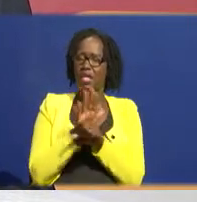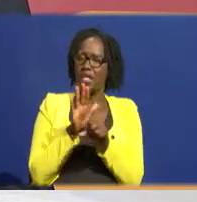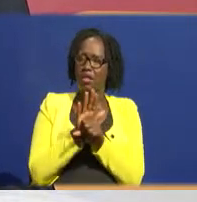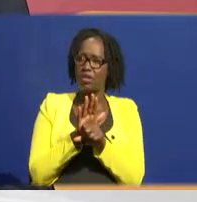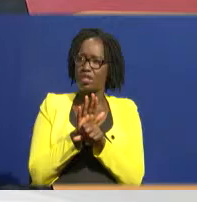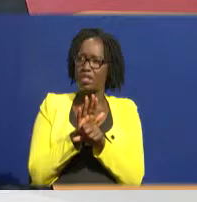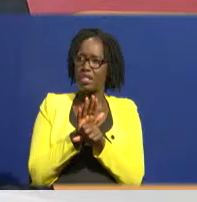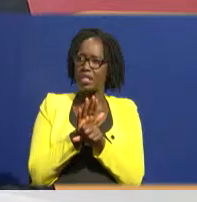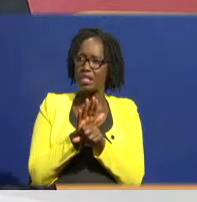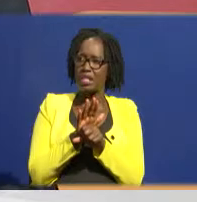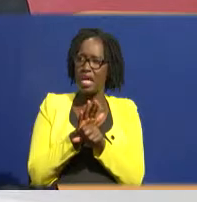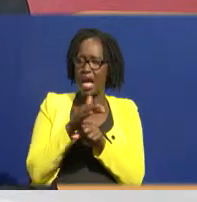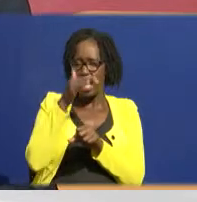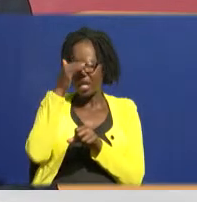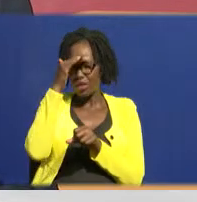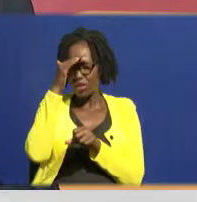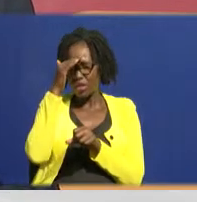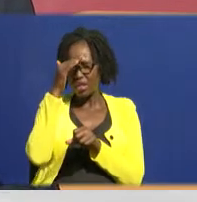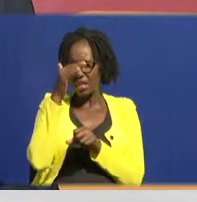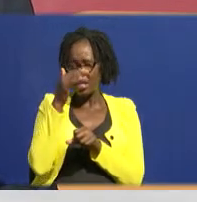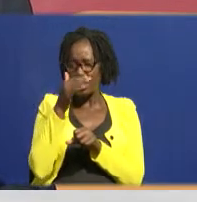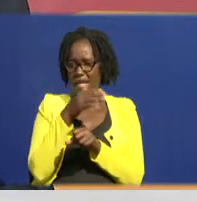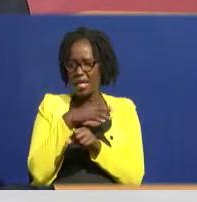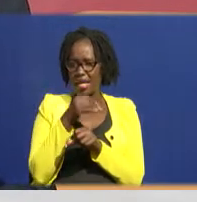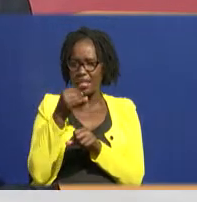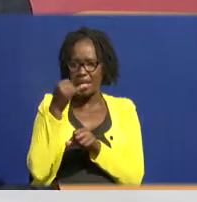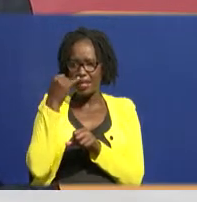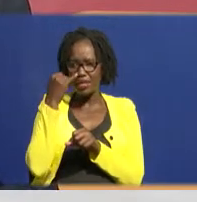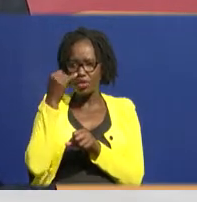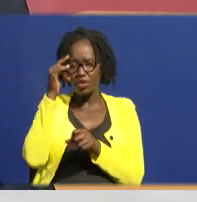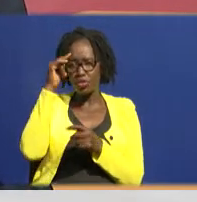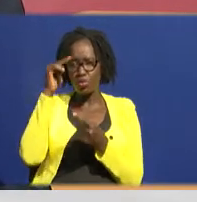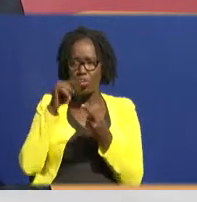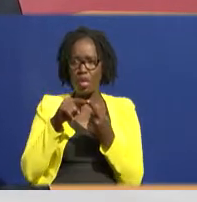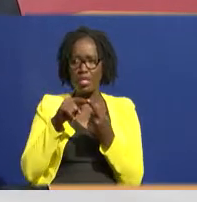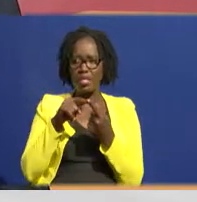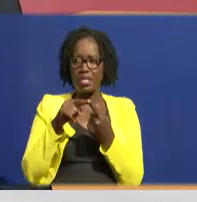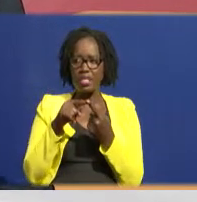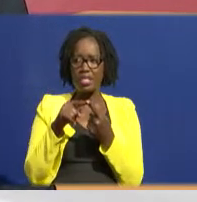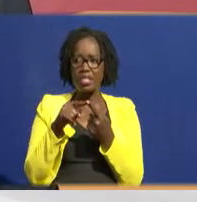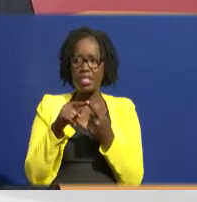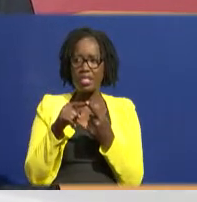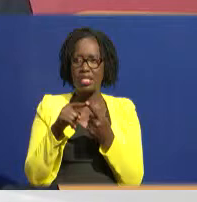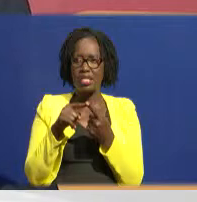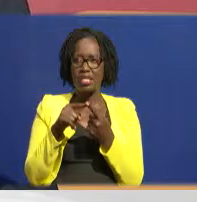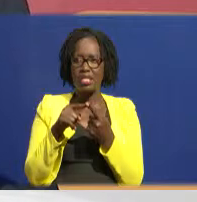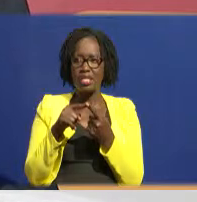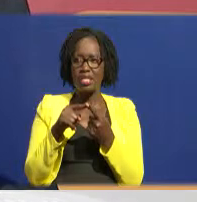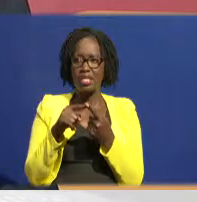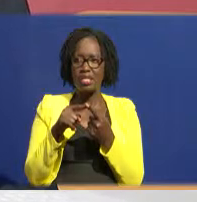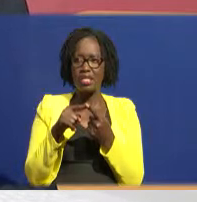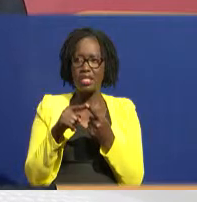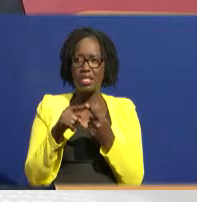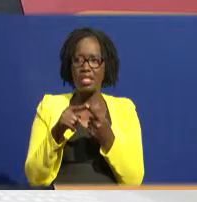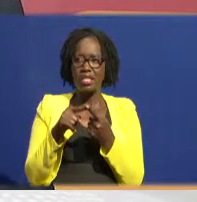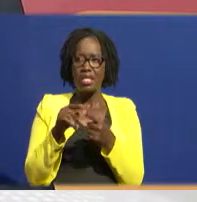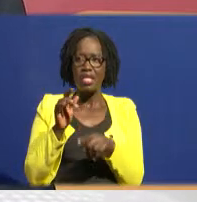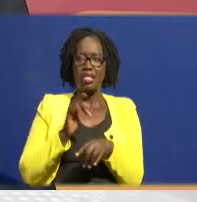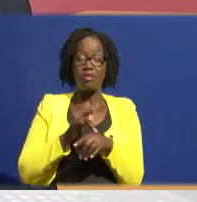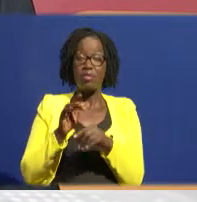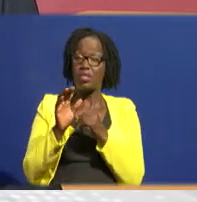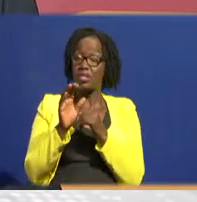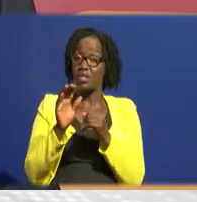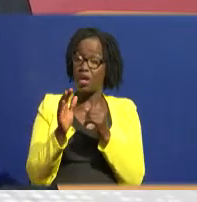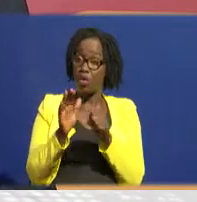this alcoholic and addiction towards the drugs. Mm. And it's affecting the whole